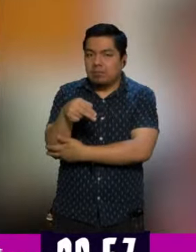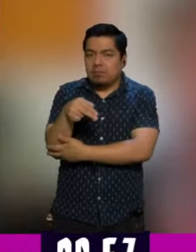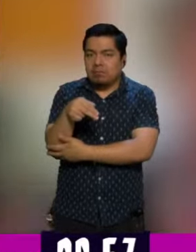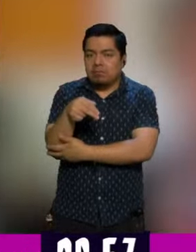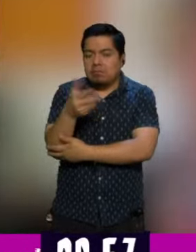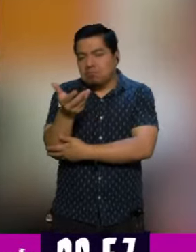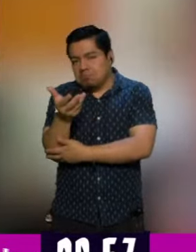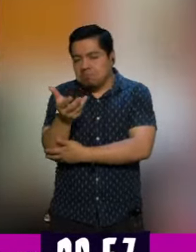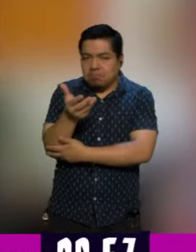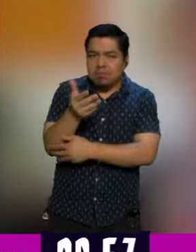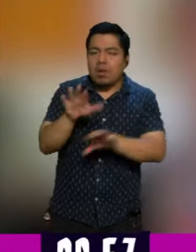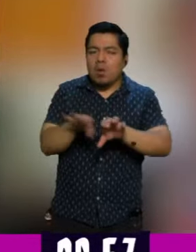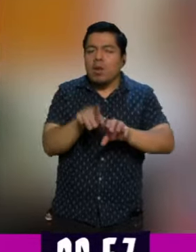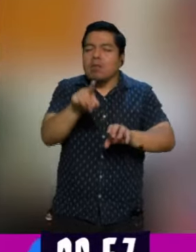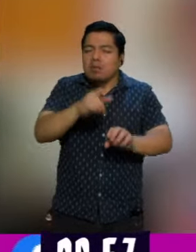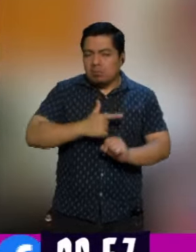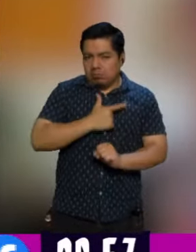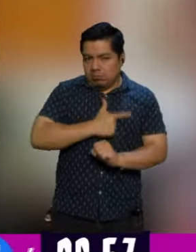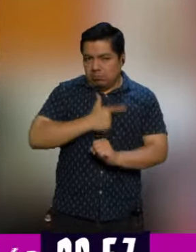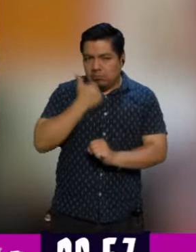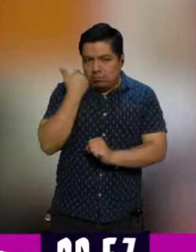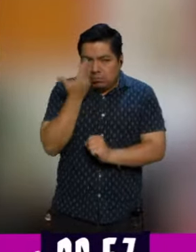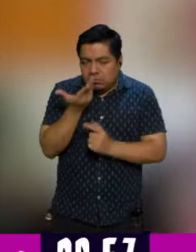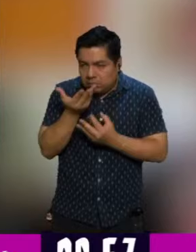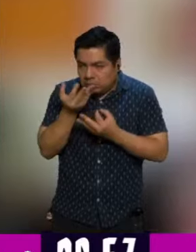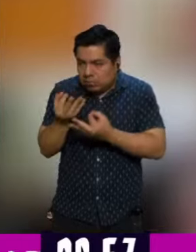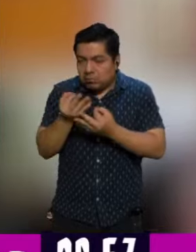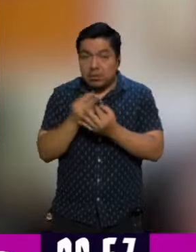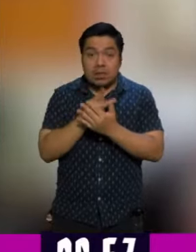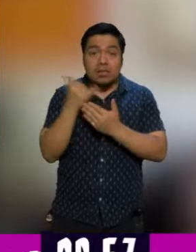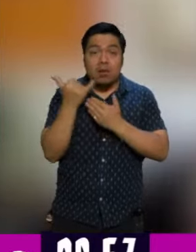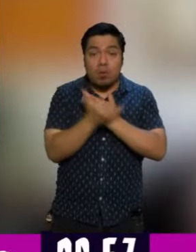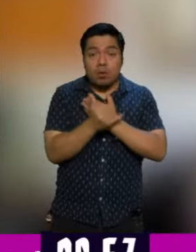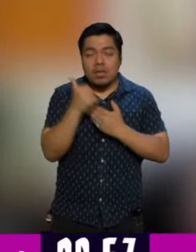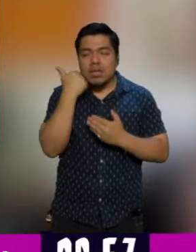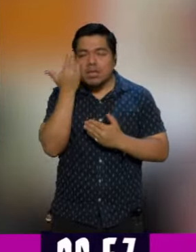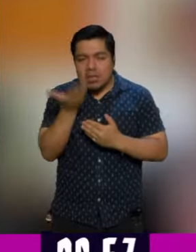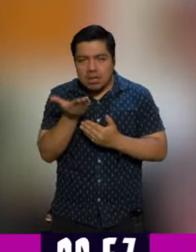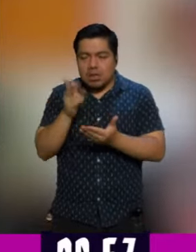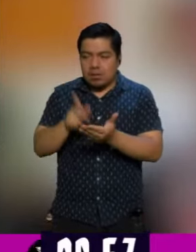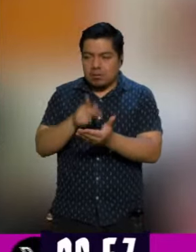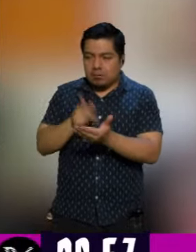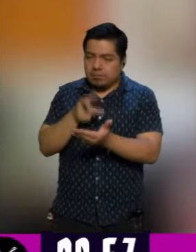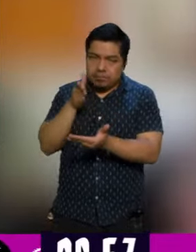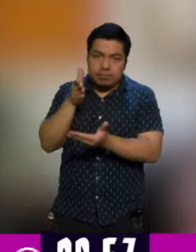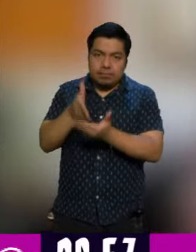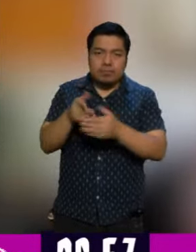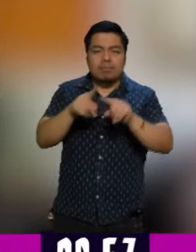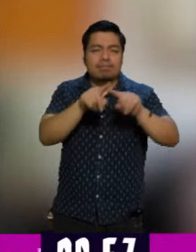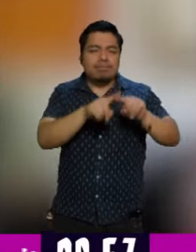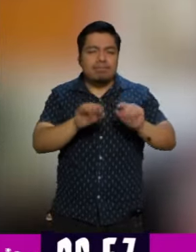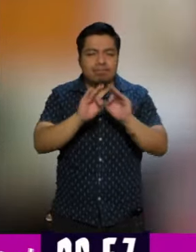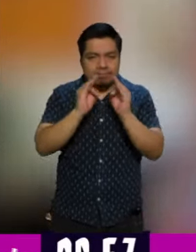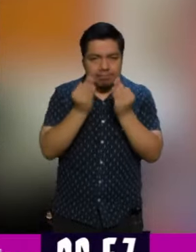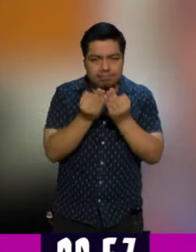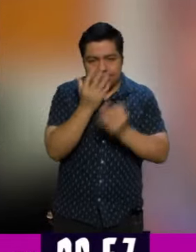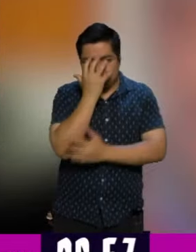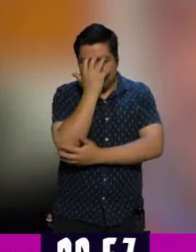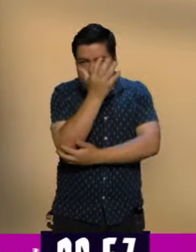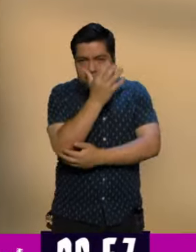or what attracted you, to these kind of projects that you're going back to the series format?